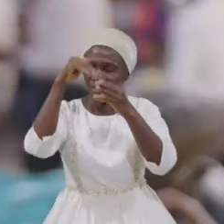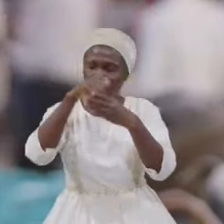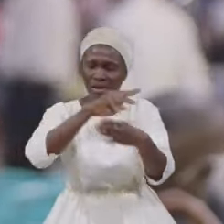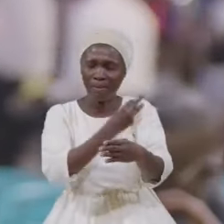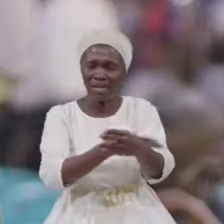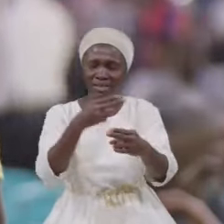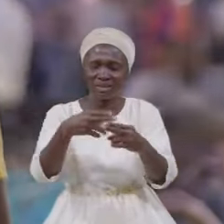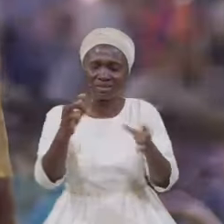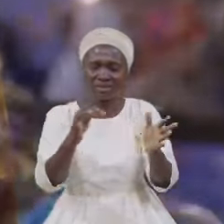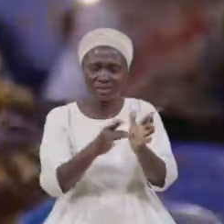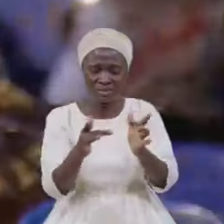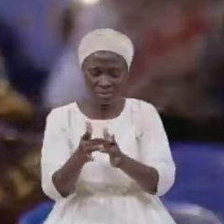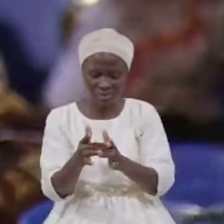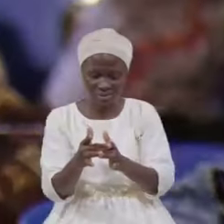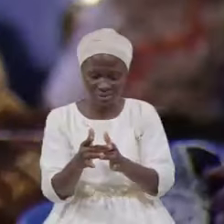your amen? Amen.